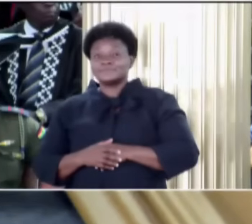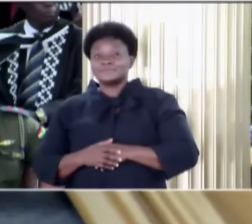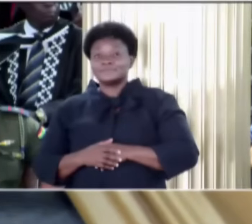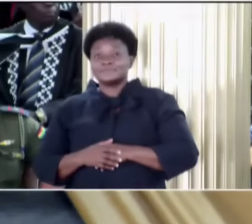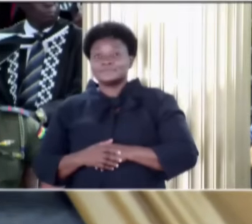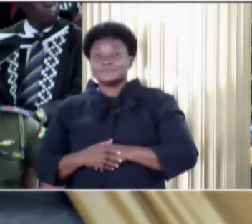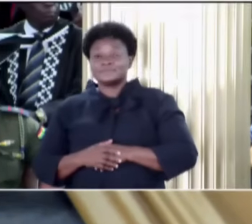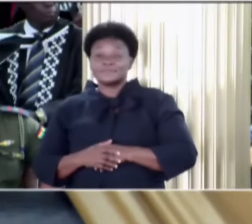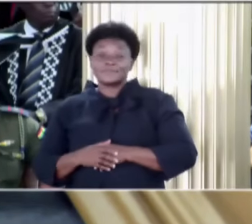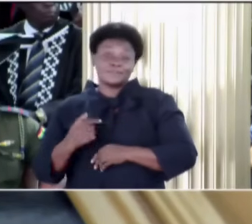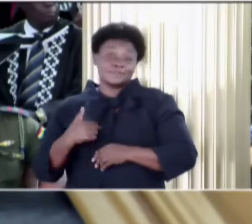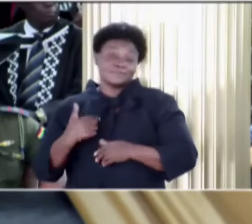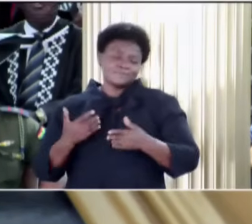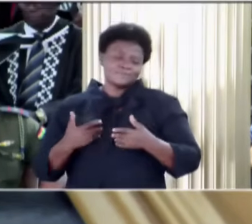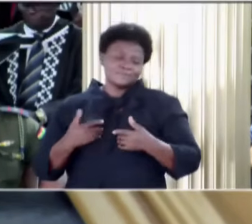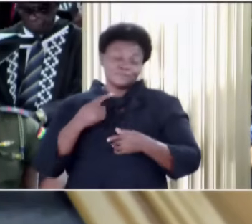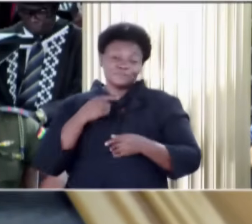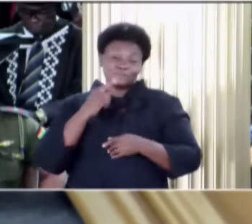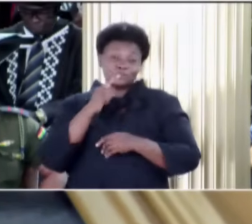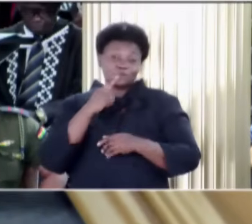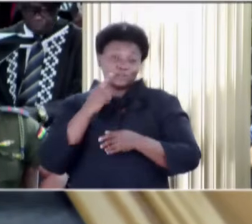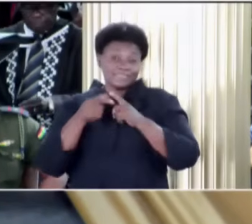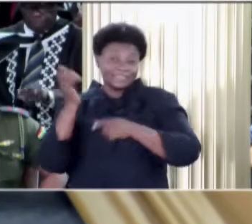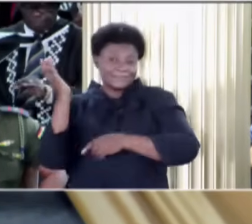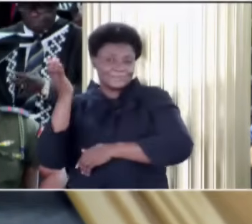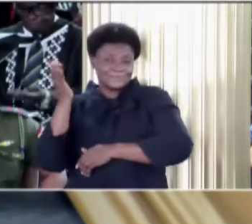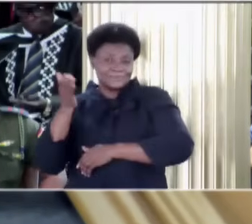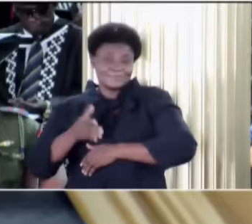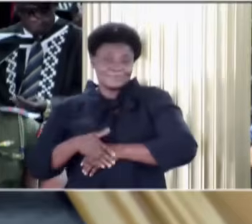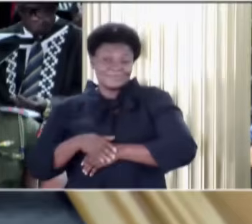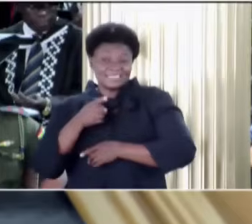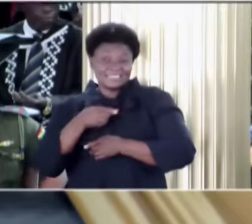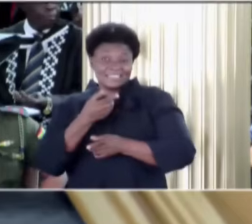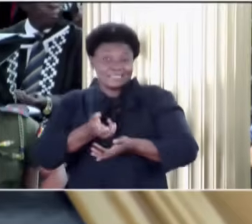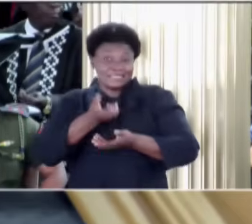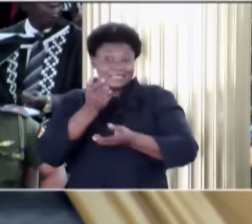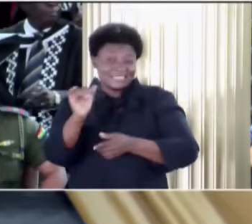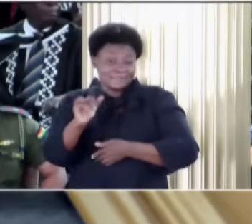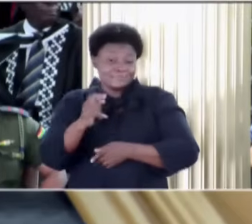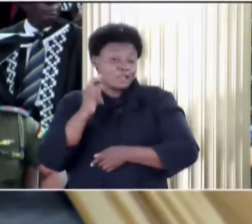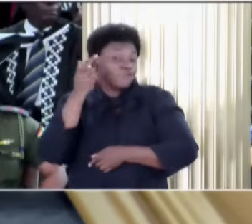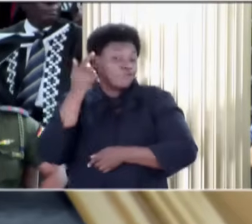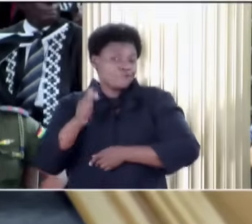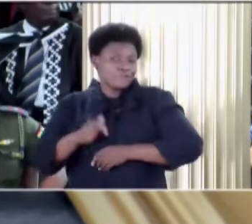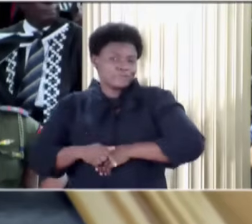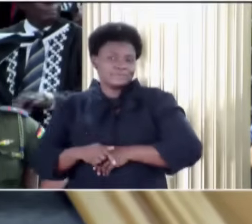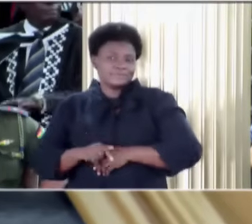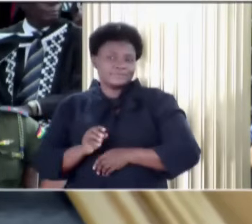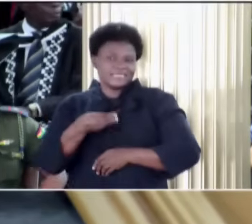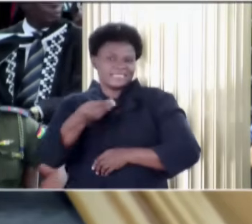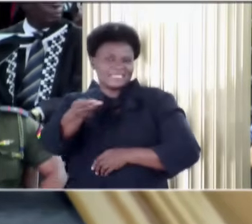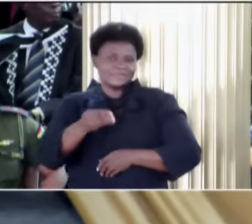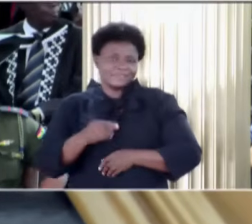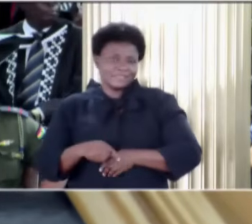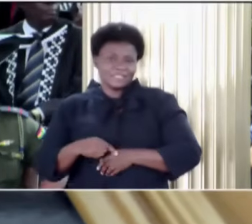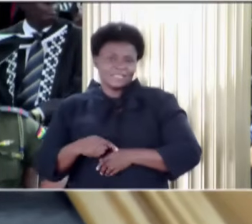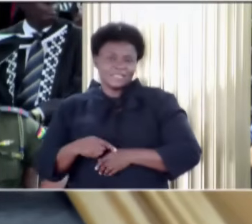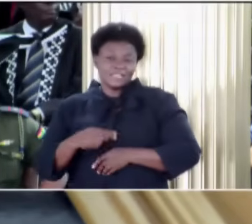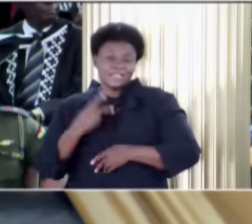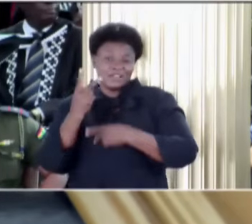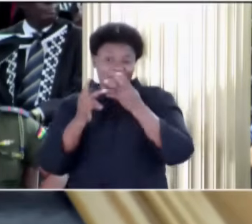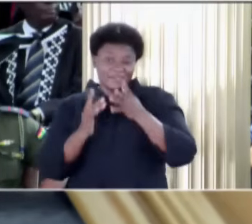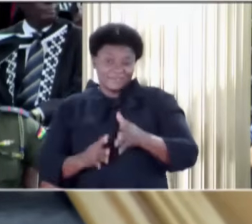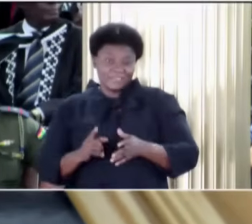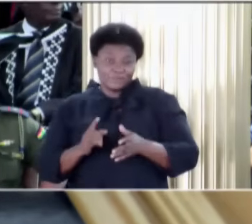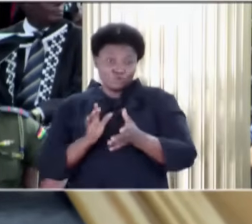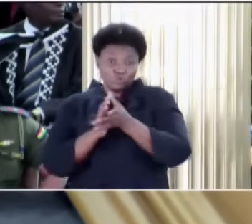taken nuggets from what she has shared with us. So thank you very much, Madam Guest Speaker. And I believe that